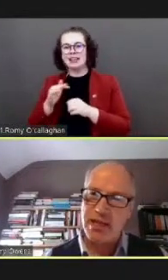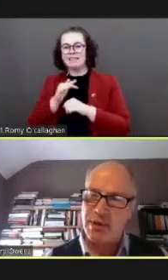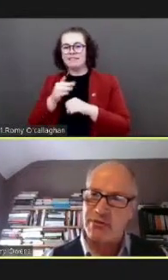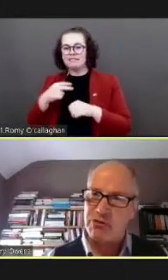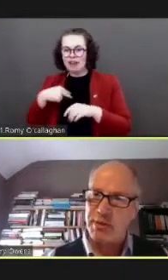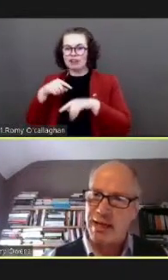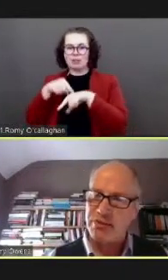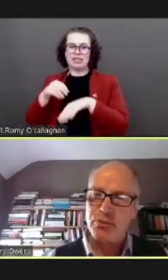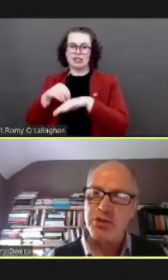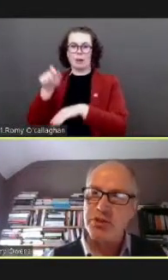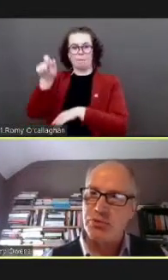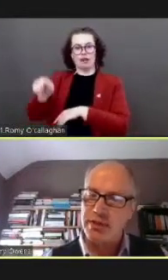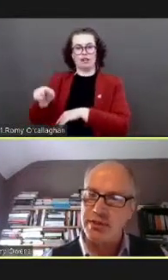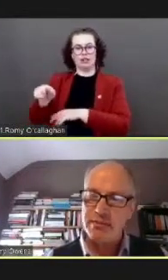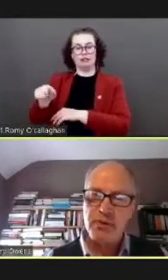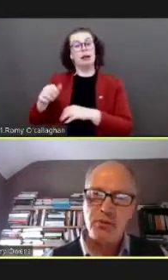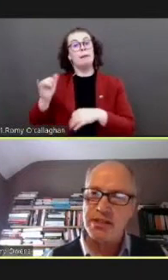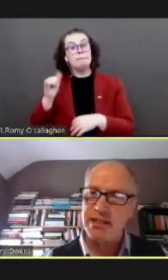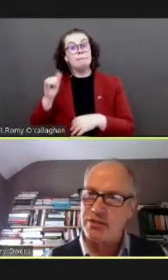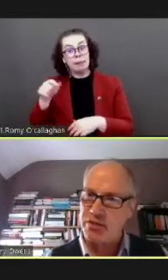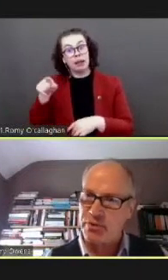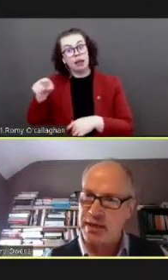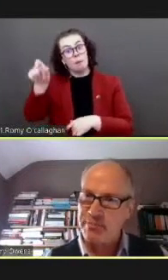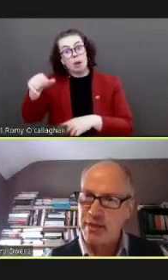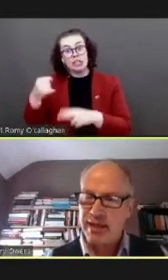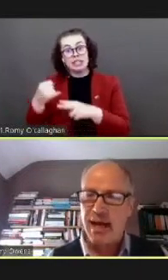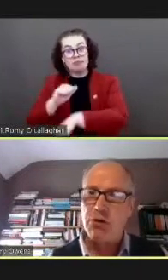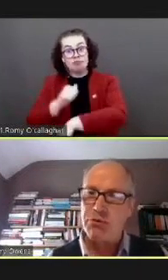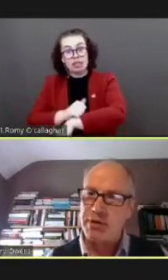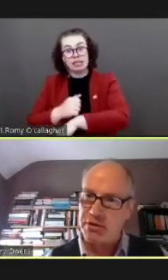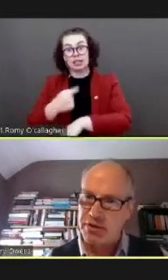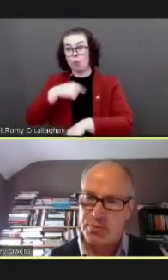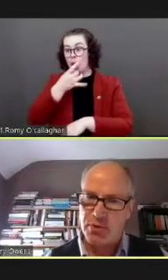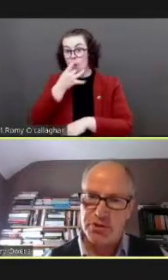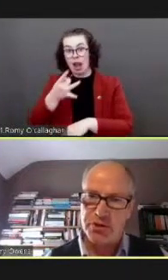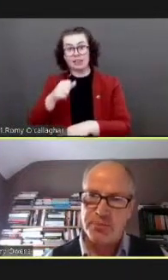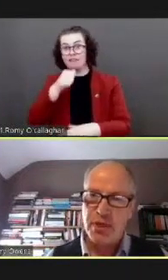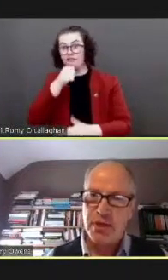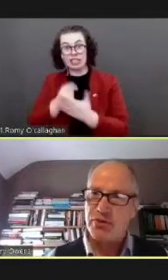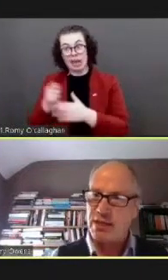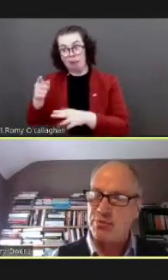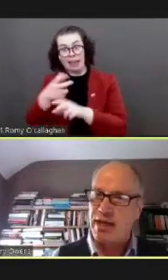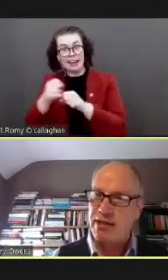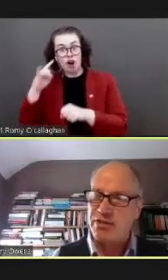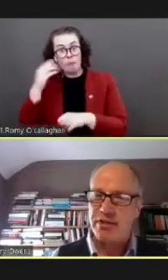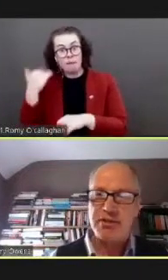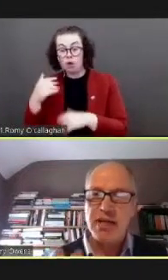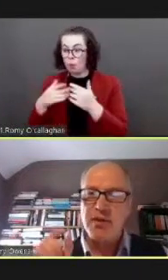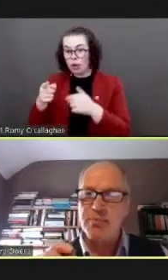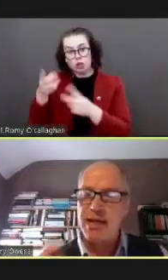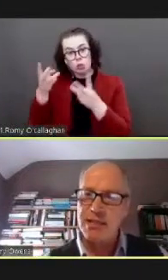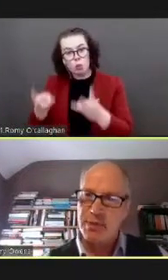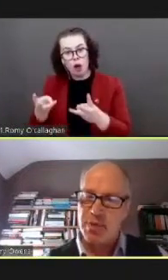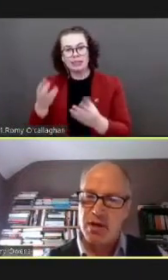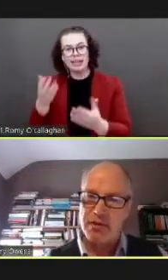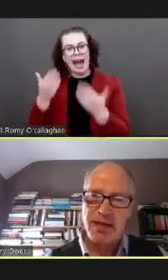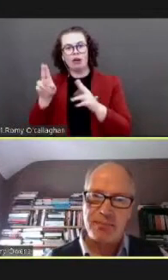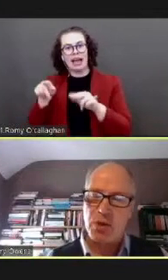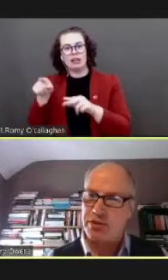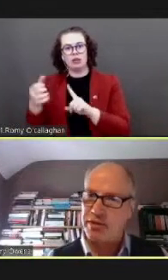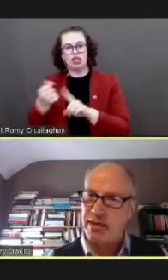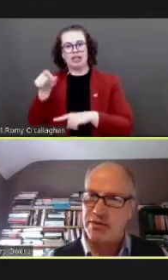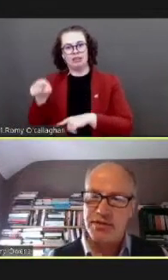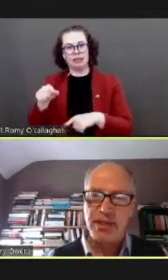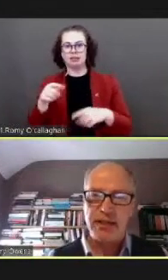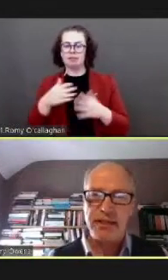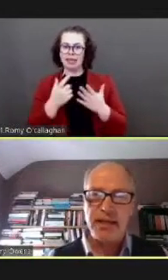for the first time ever will be asked, what do you want, what stands in your way, and how are we going to support you? So that's what guidance does. The placement part of